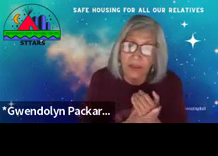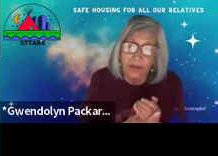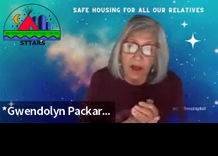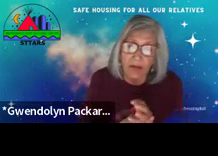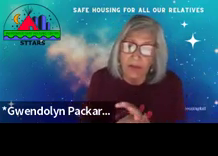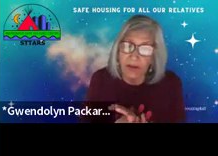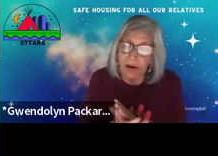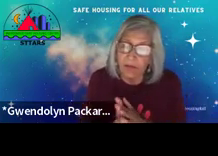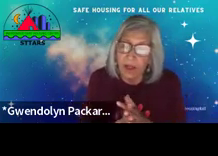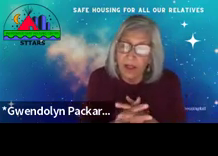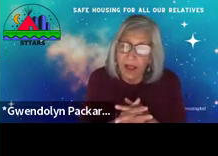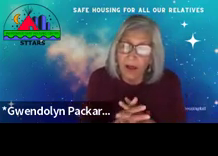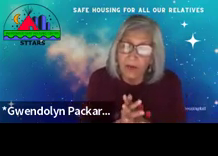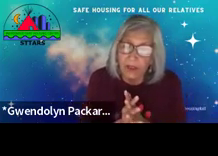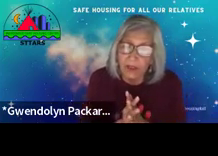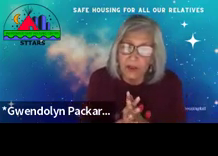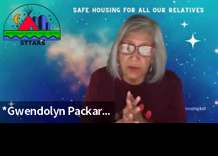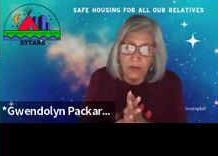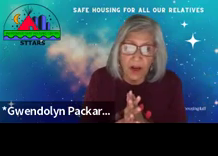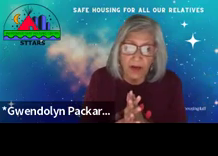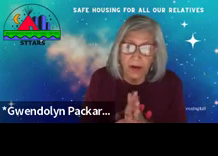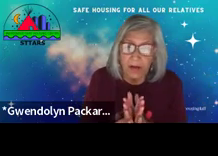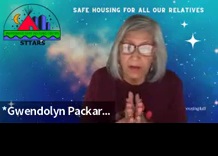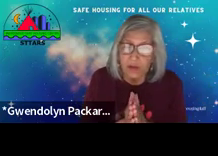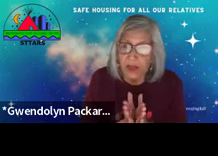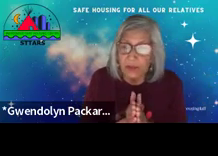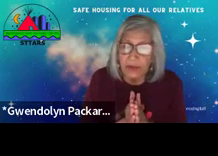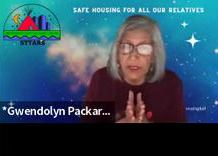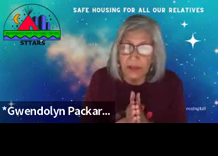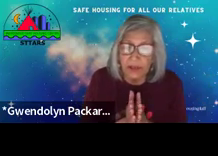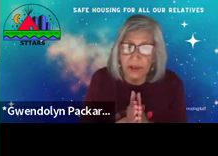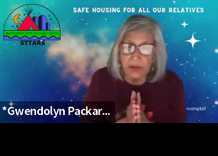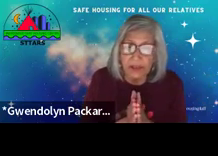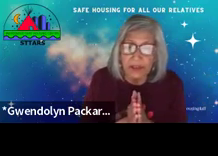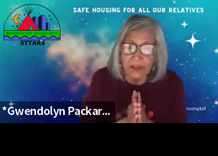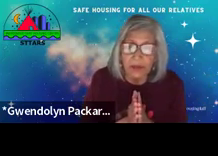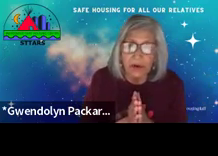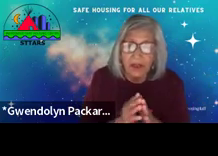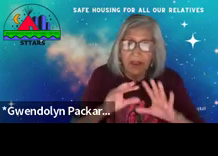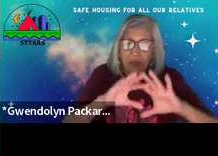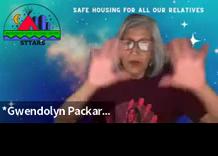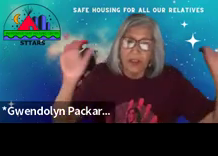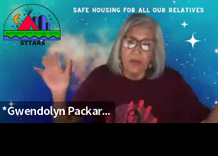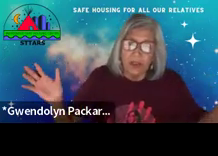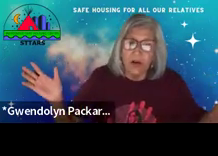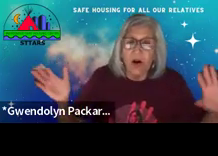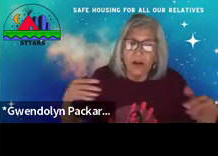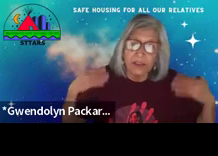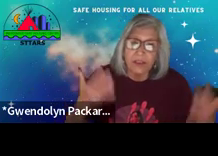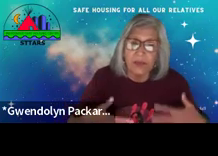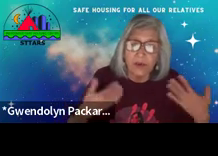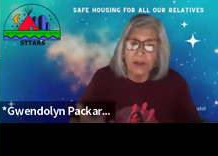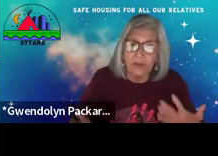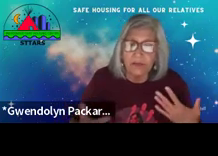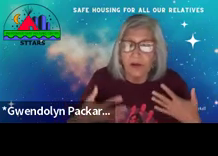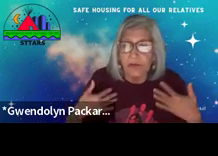also since a lot of the advocates do provide some transportation services, they were putting them in the